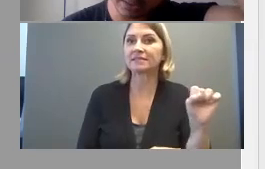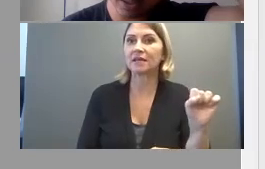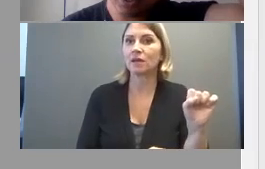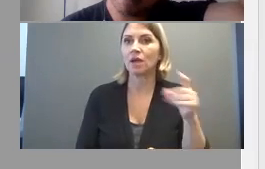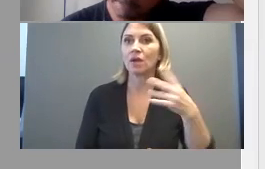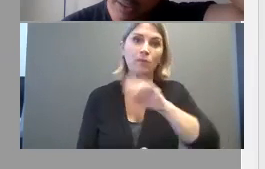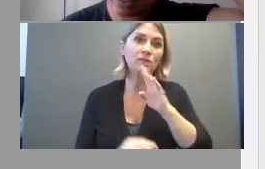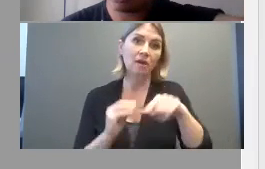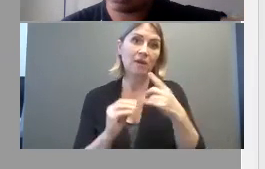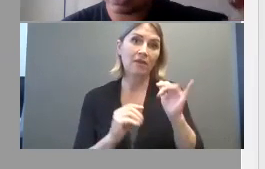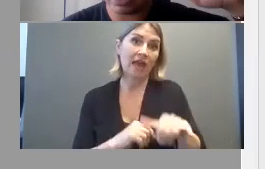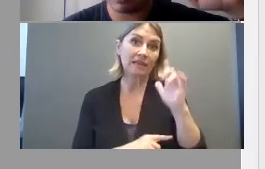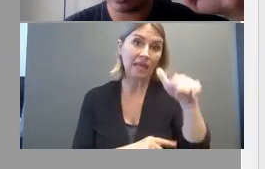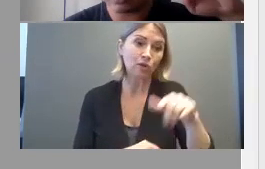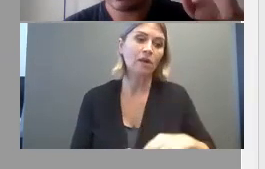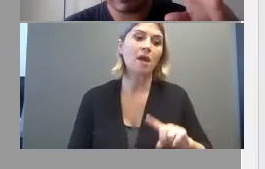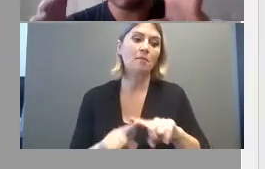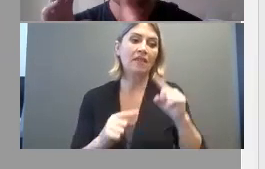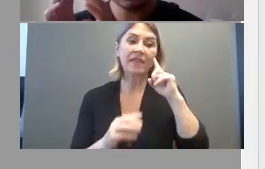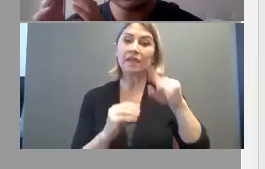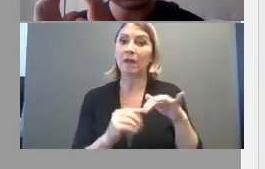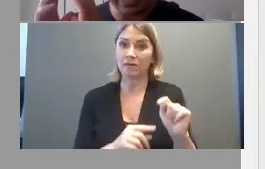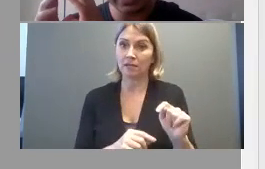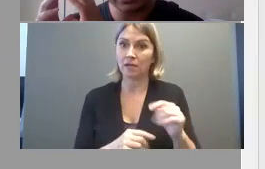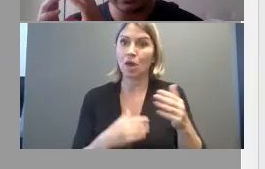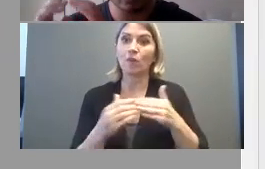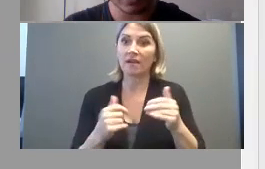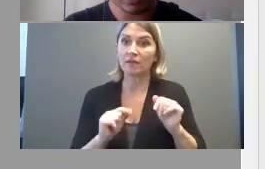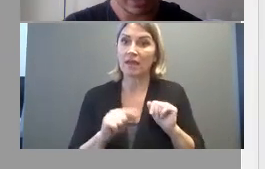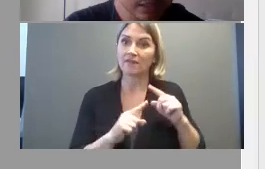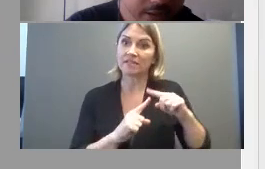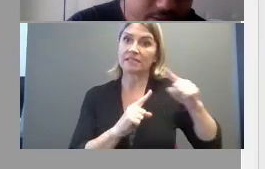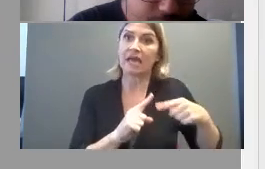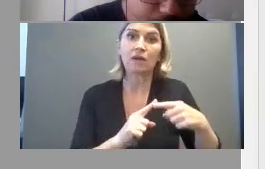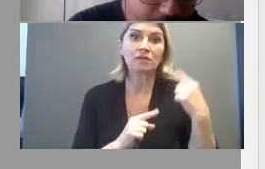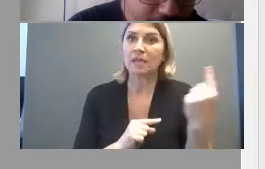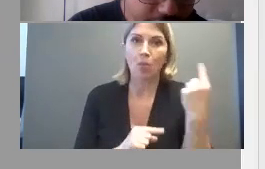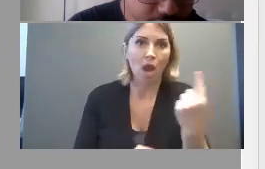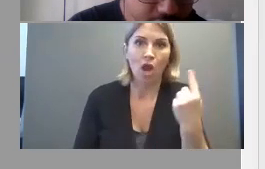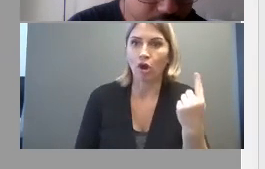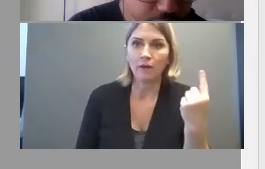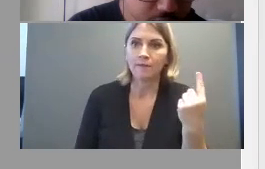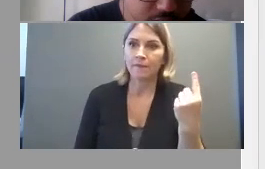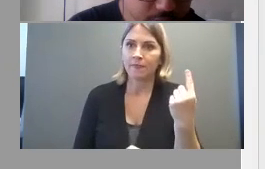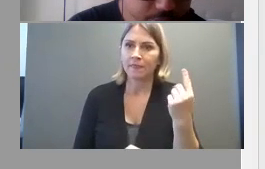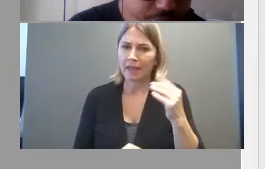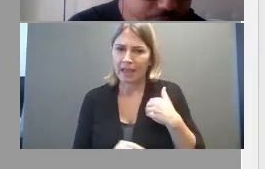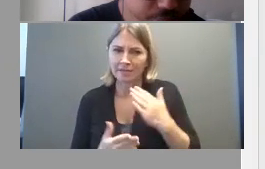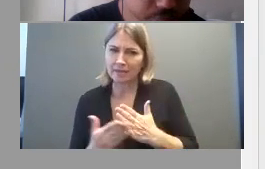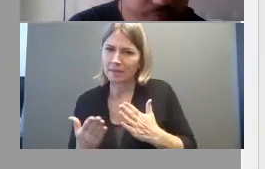about that later, but think about it. Whenever there is a cycle somewhere, I have a,